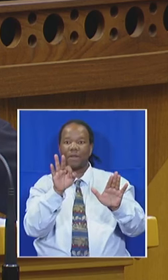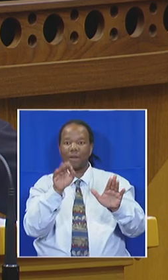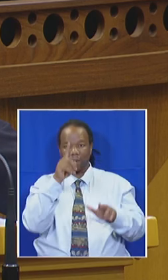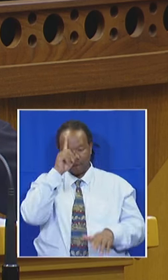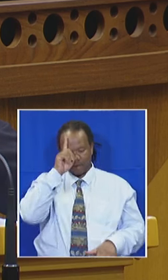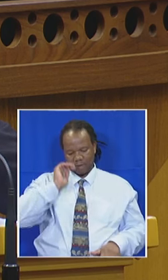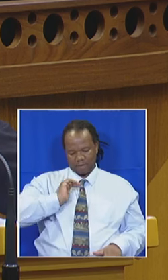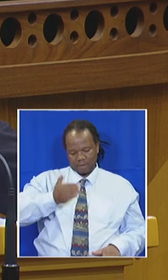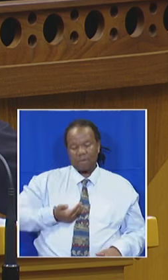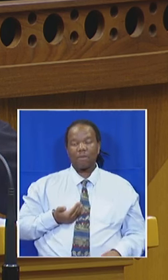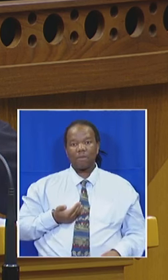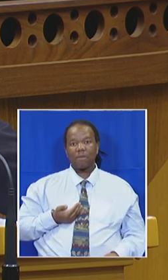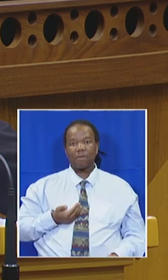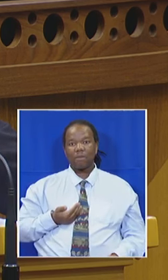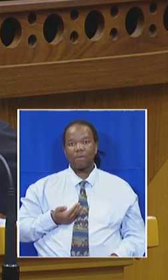Mm.